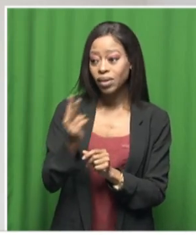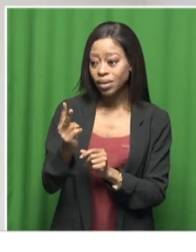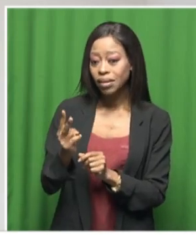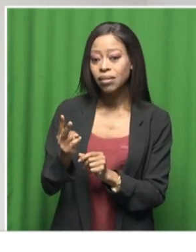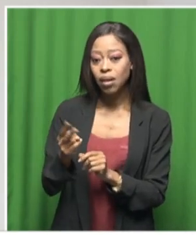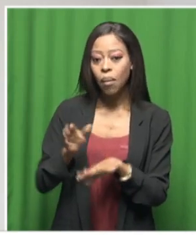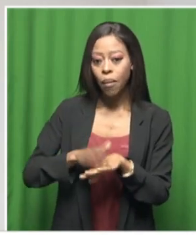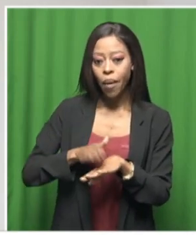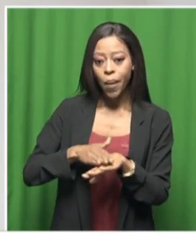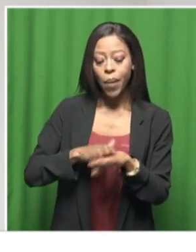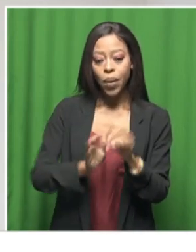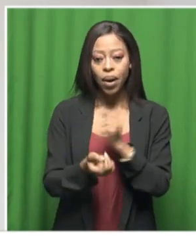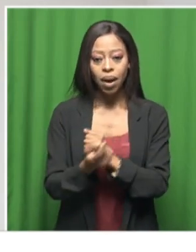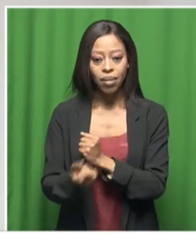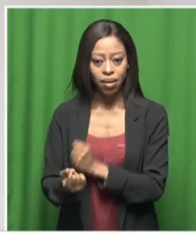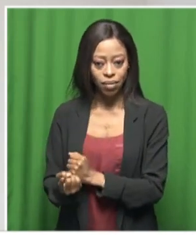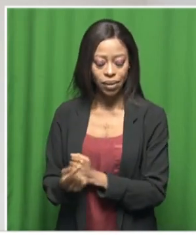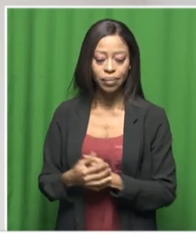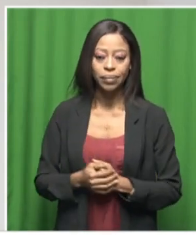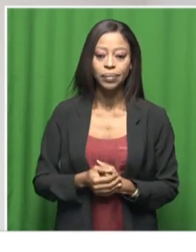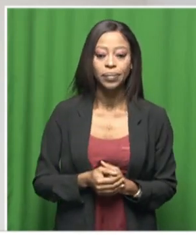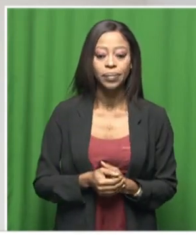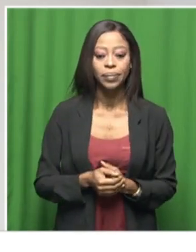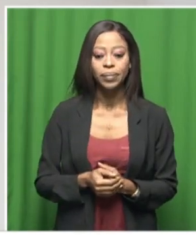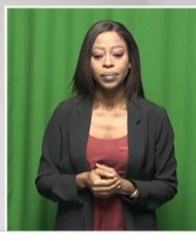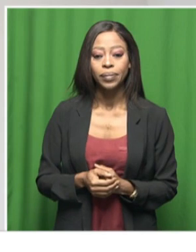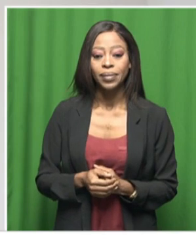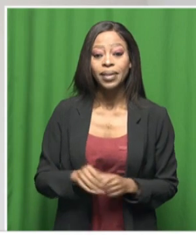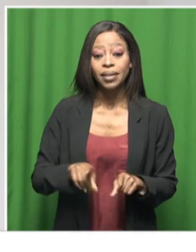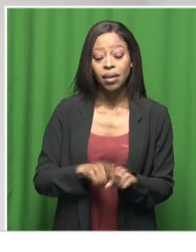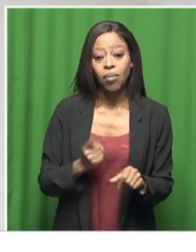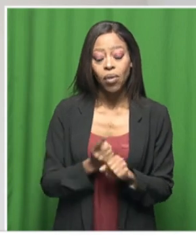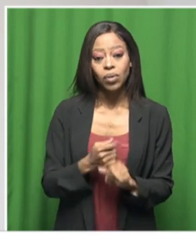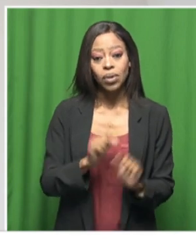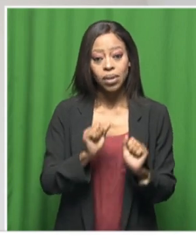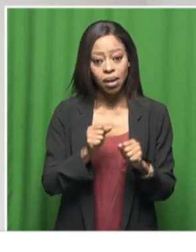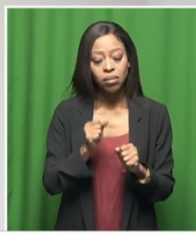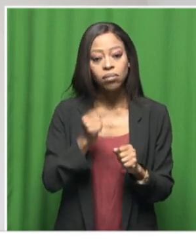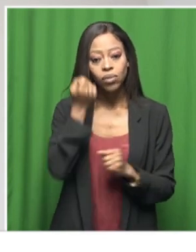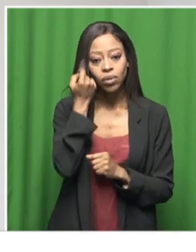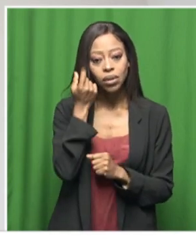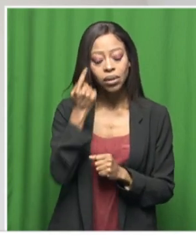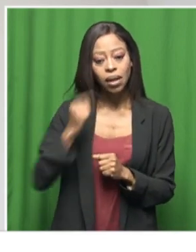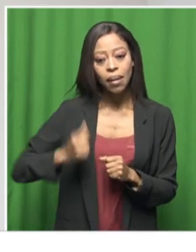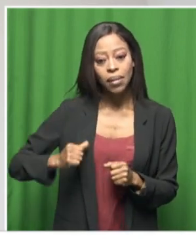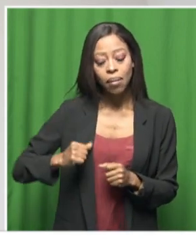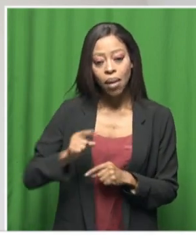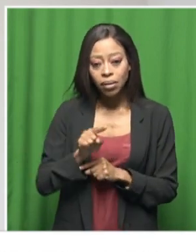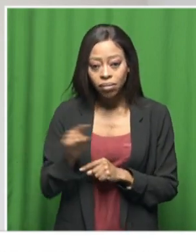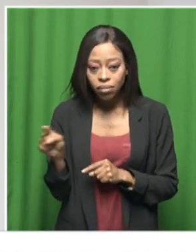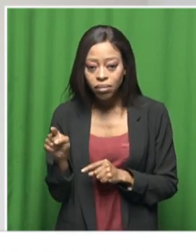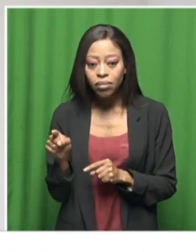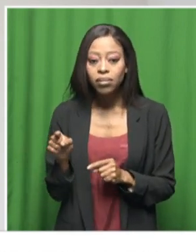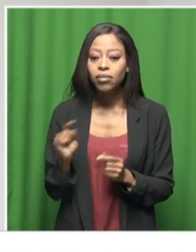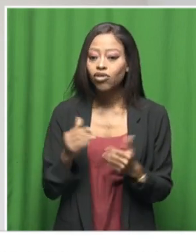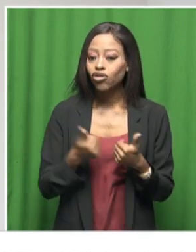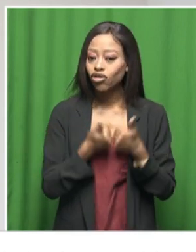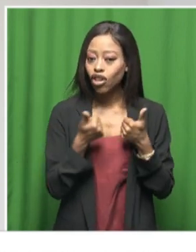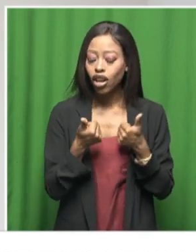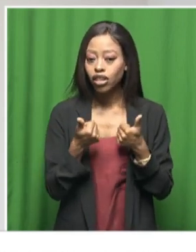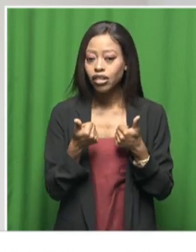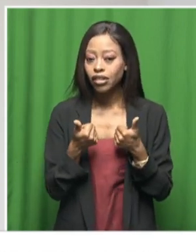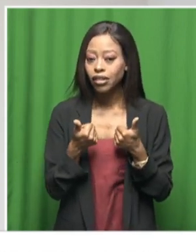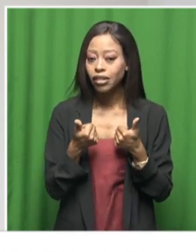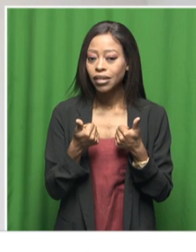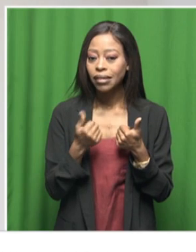increasing. We understand that municipalities themselves have certain challenges in